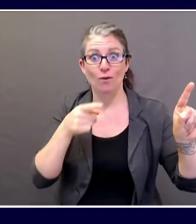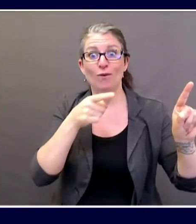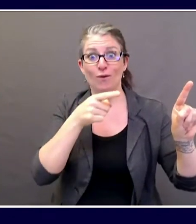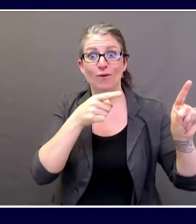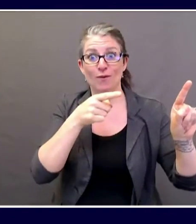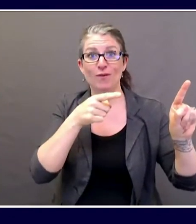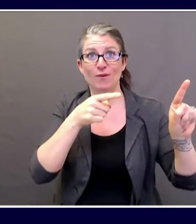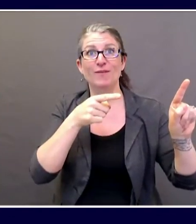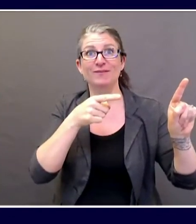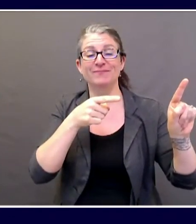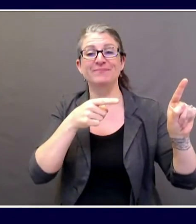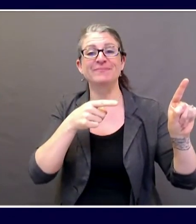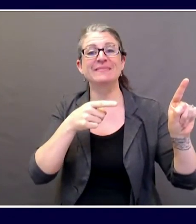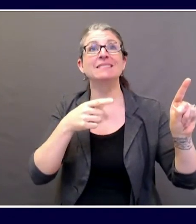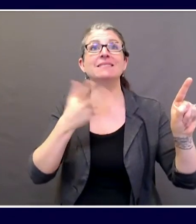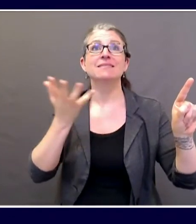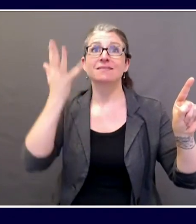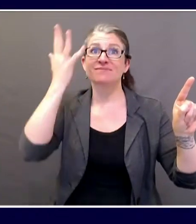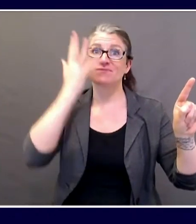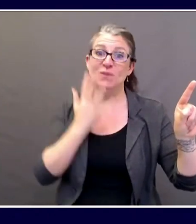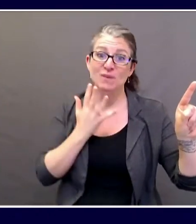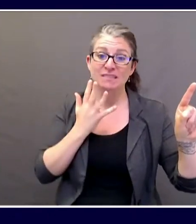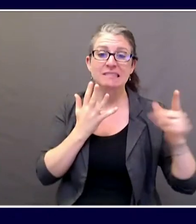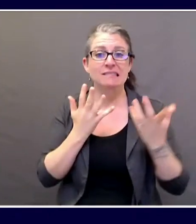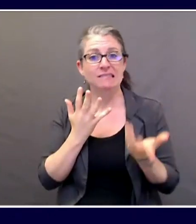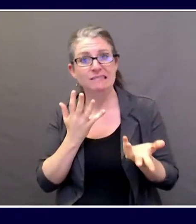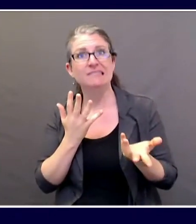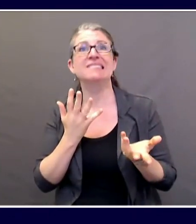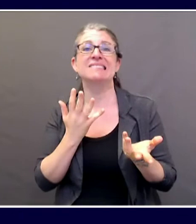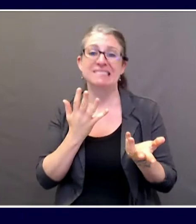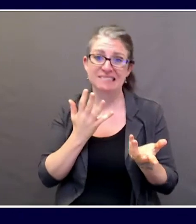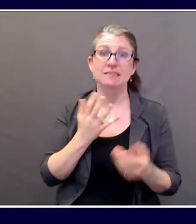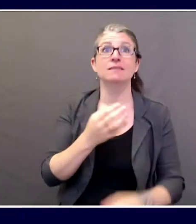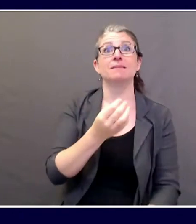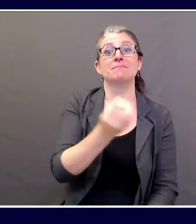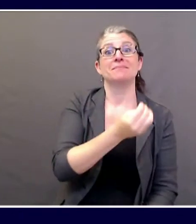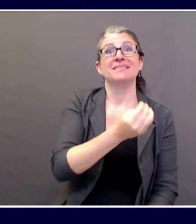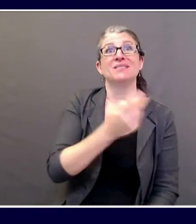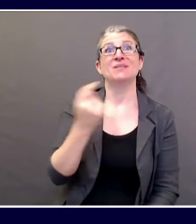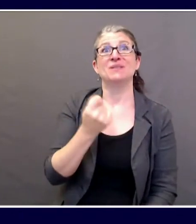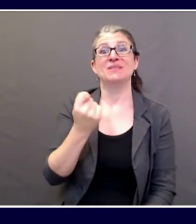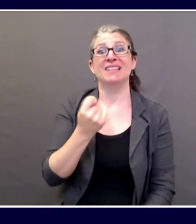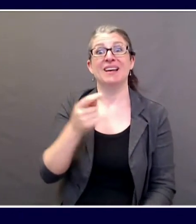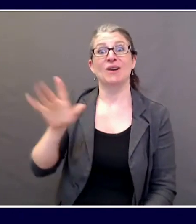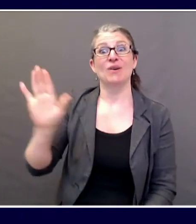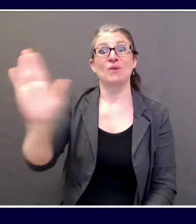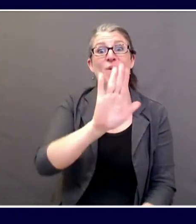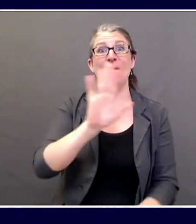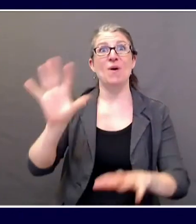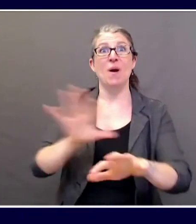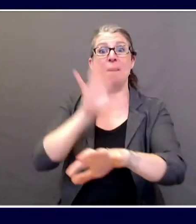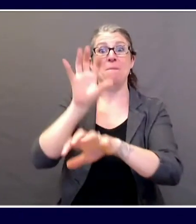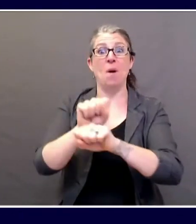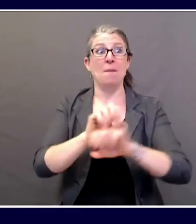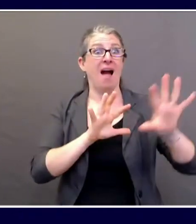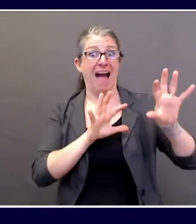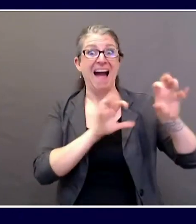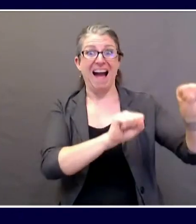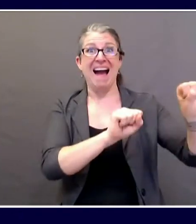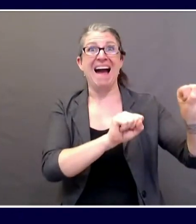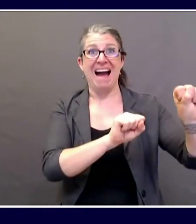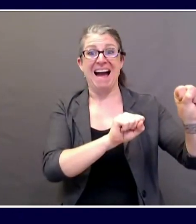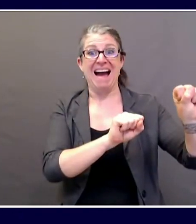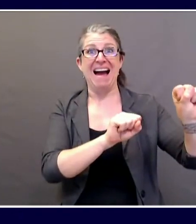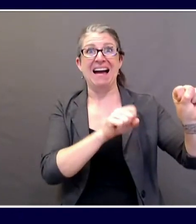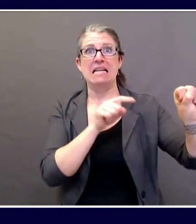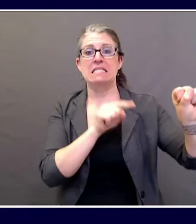Unfortunately, the schedule for Monday and Tuesday for vaccine slots is booked. But there are afternoon